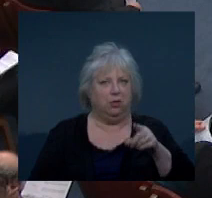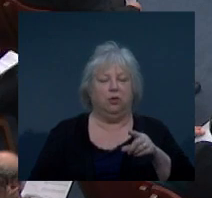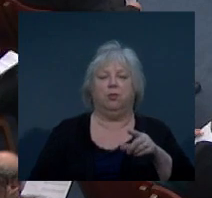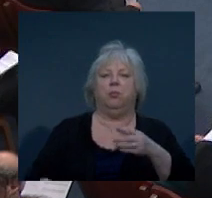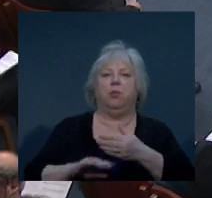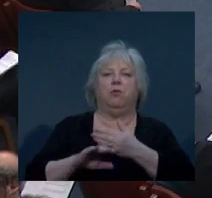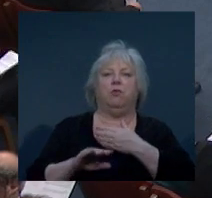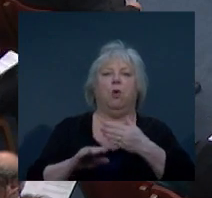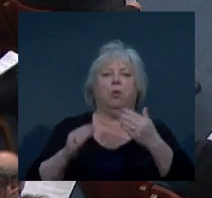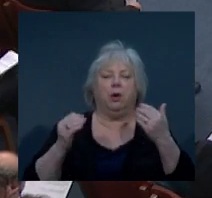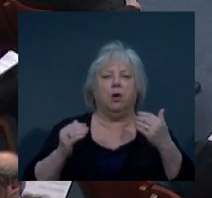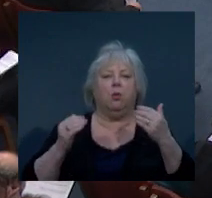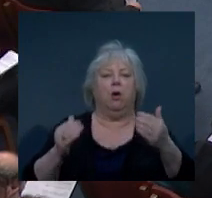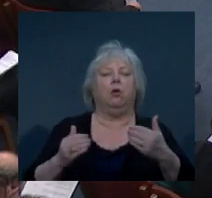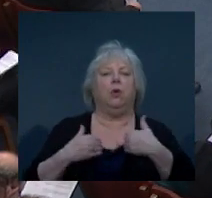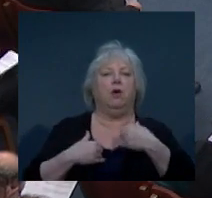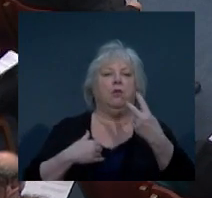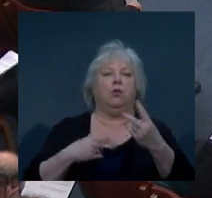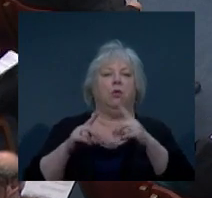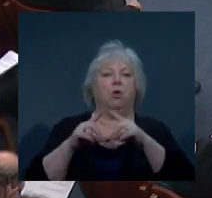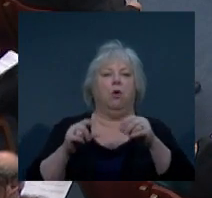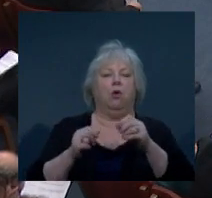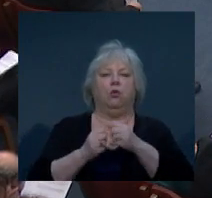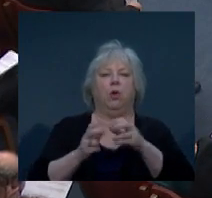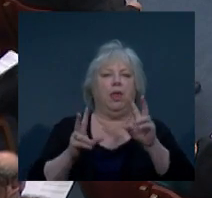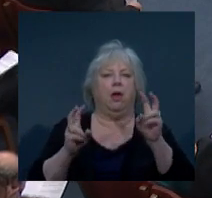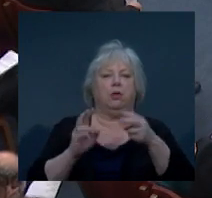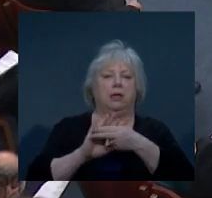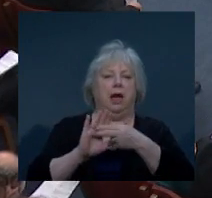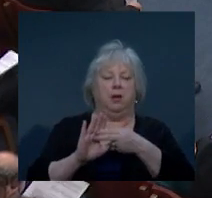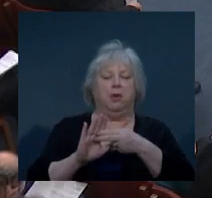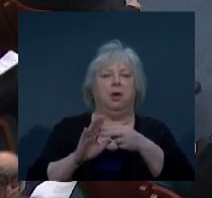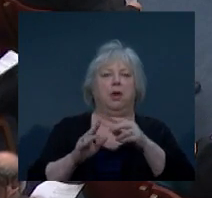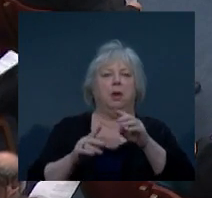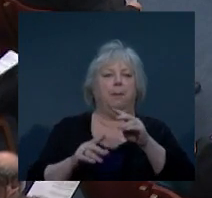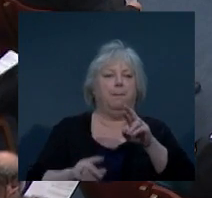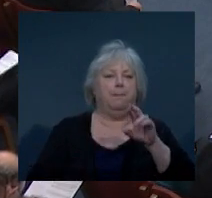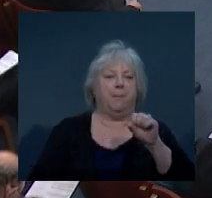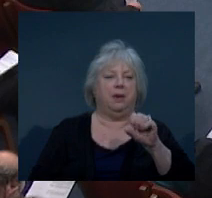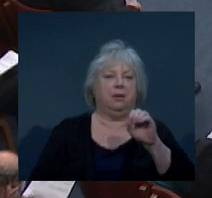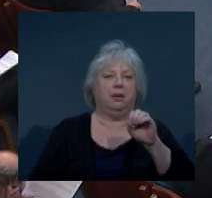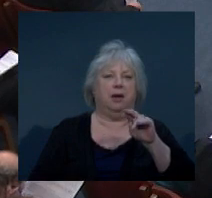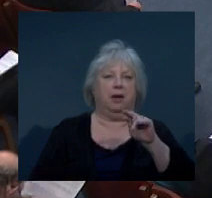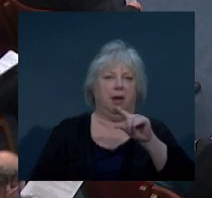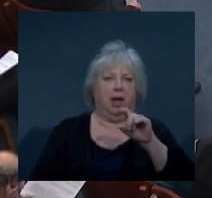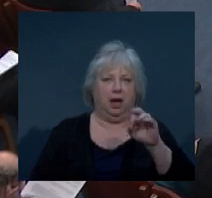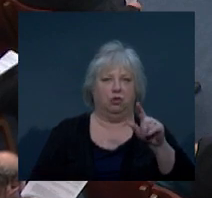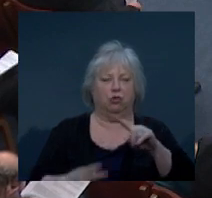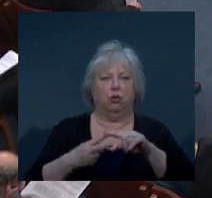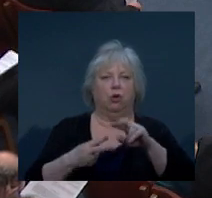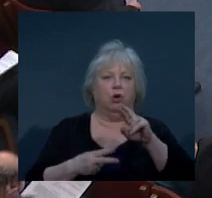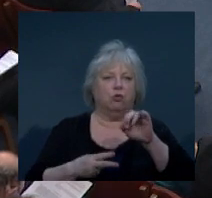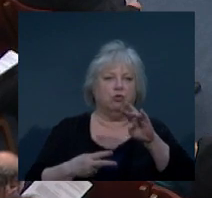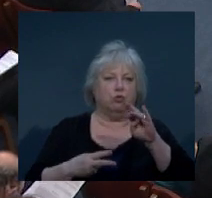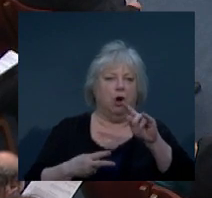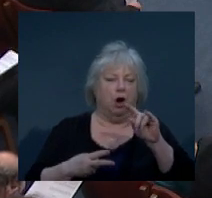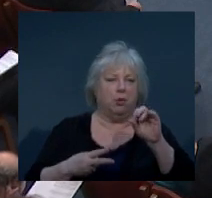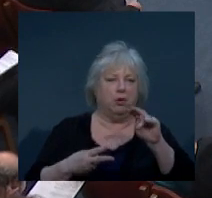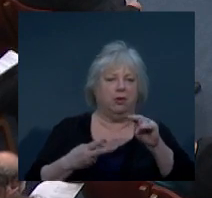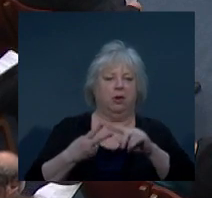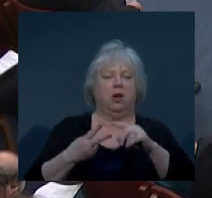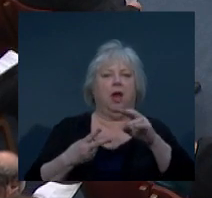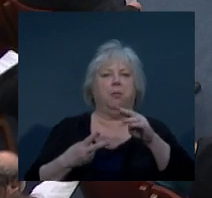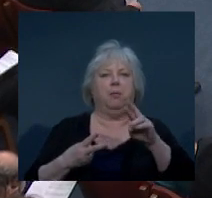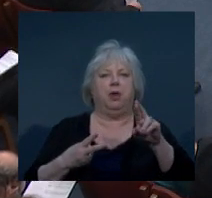on, we have two cards that do not have items on them. Mrs. Angel Robertson and Mr.